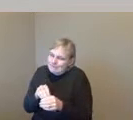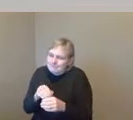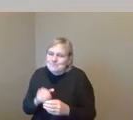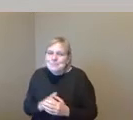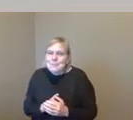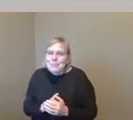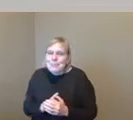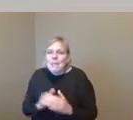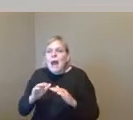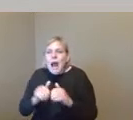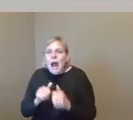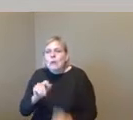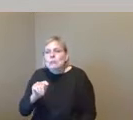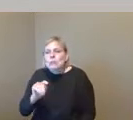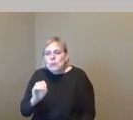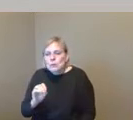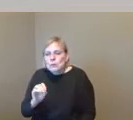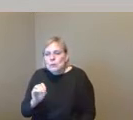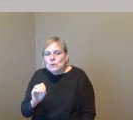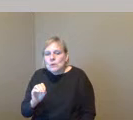on how to